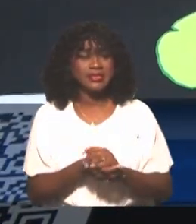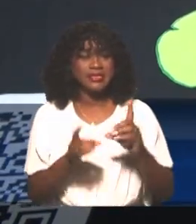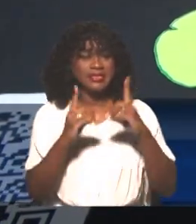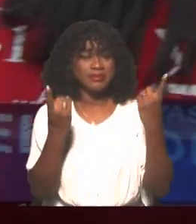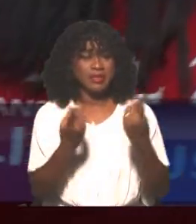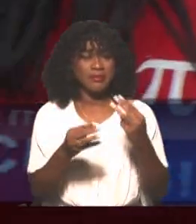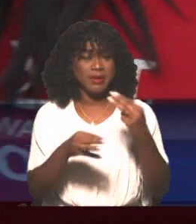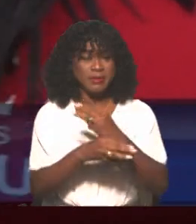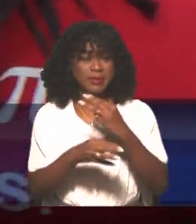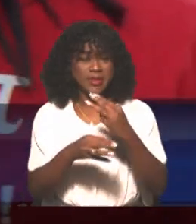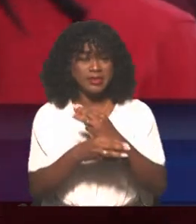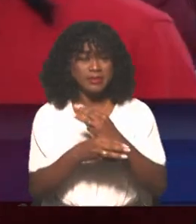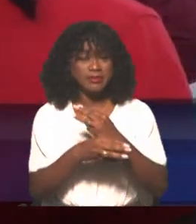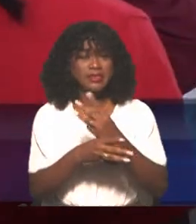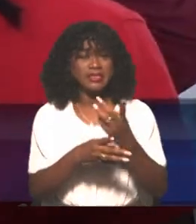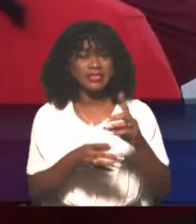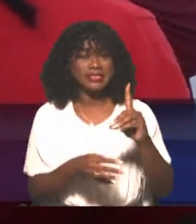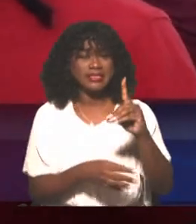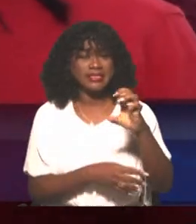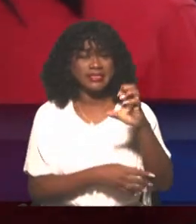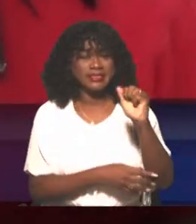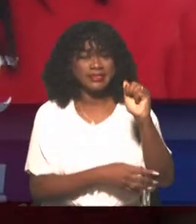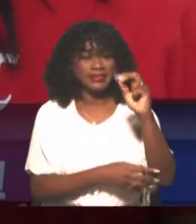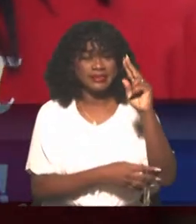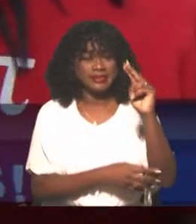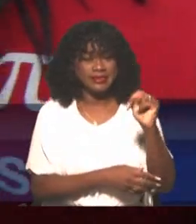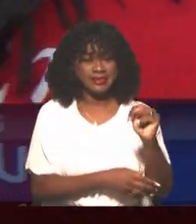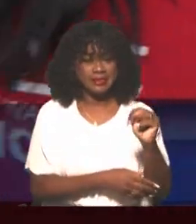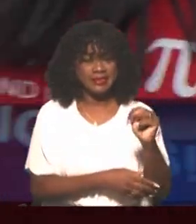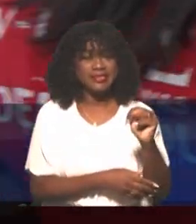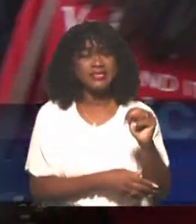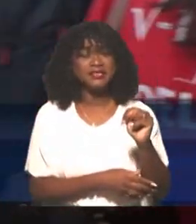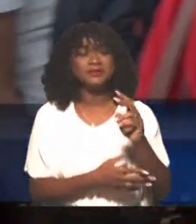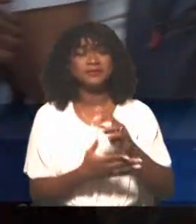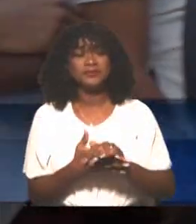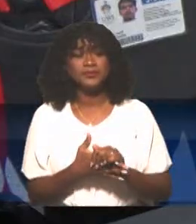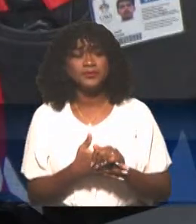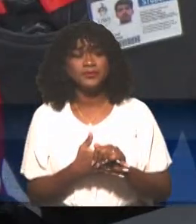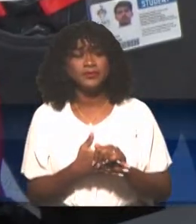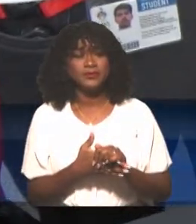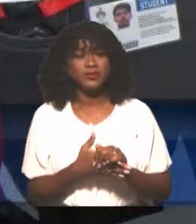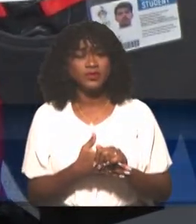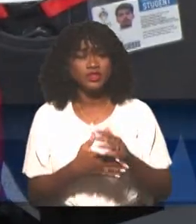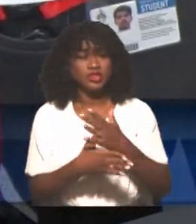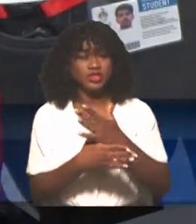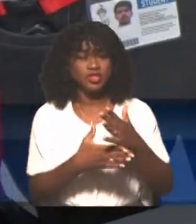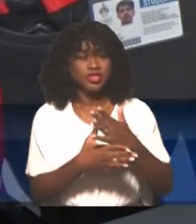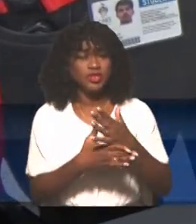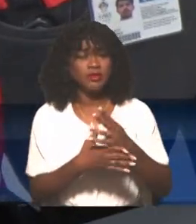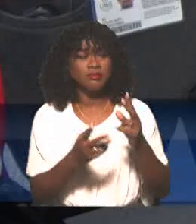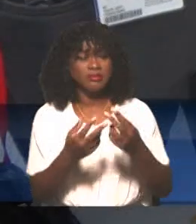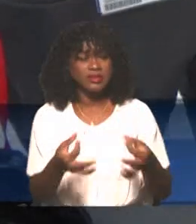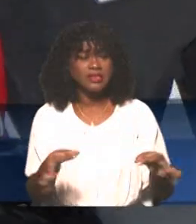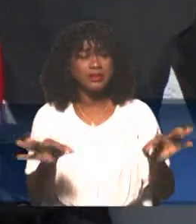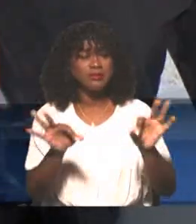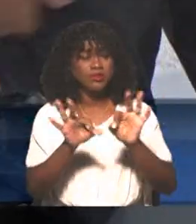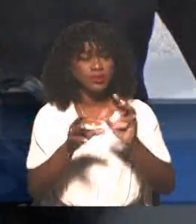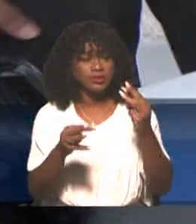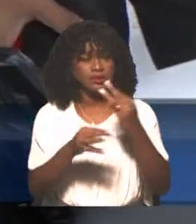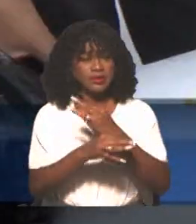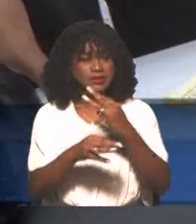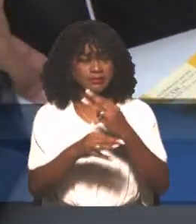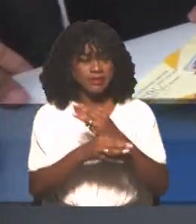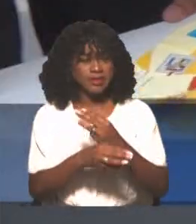and Statistics, the Dean of the Faculty of Science and Technology, Professor Brian Cockburn, shared on the significance of mathematics and